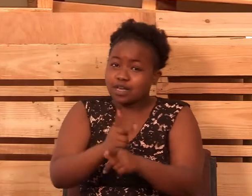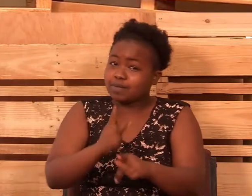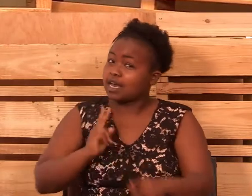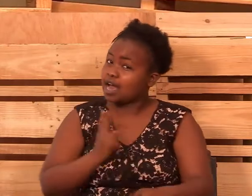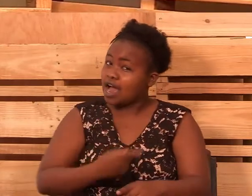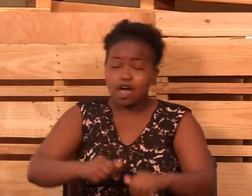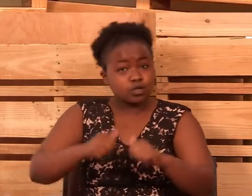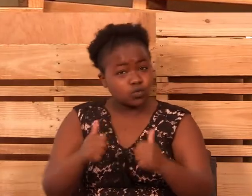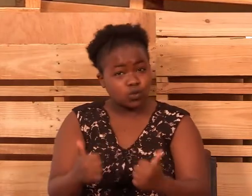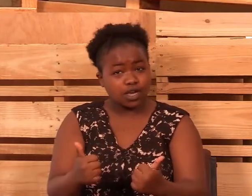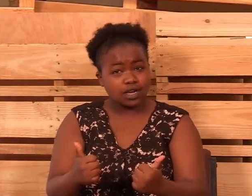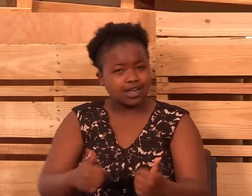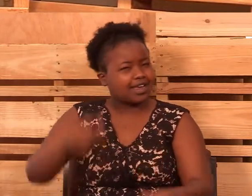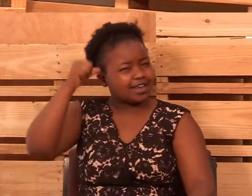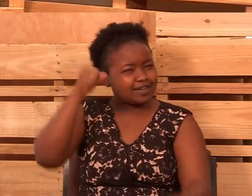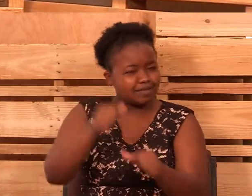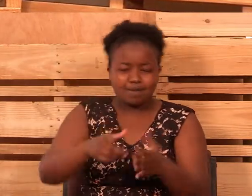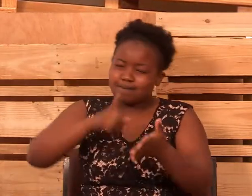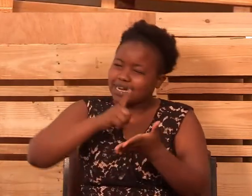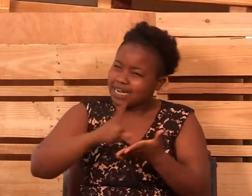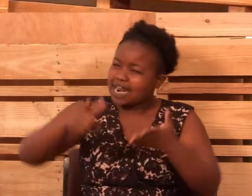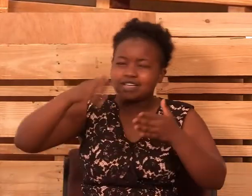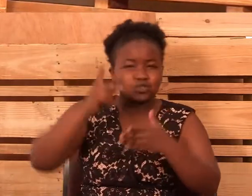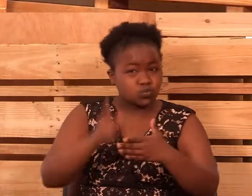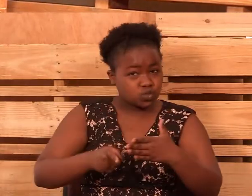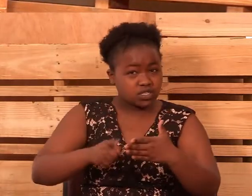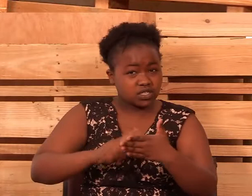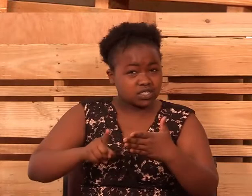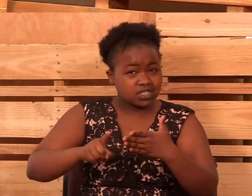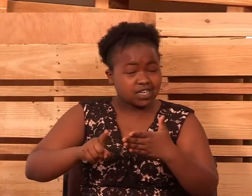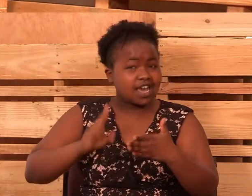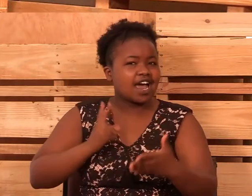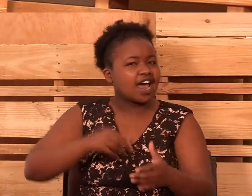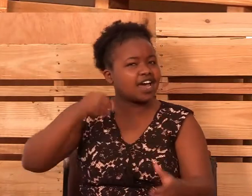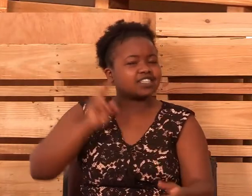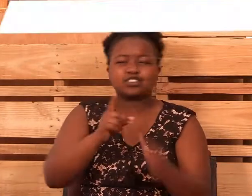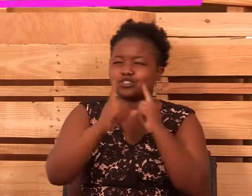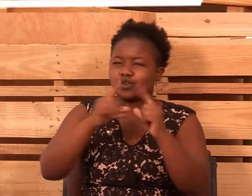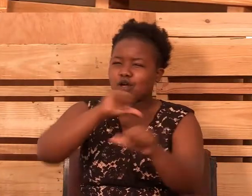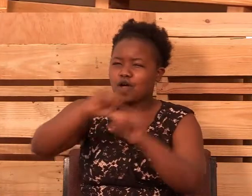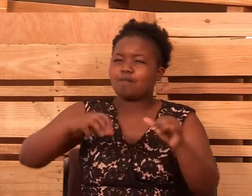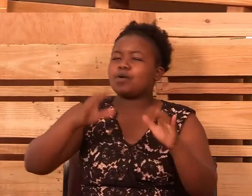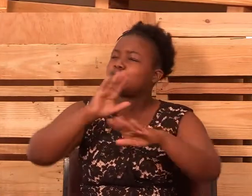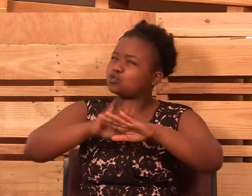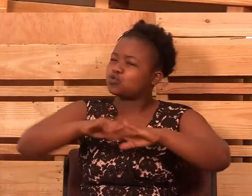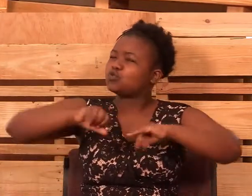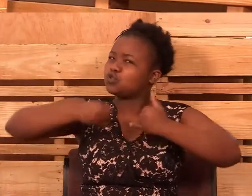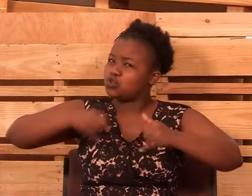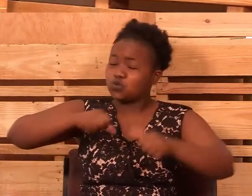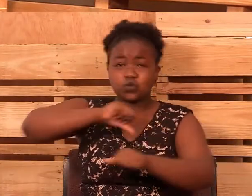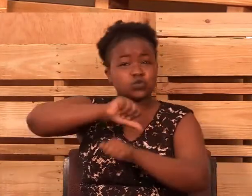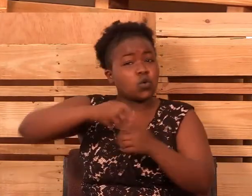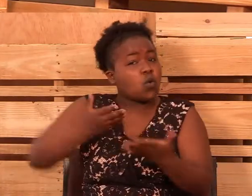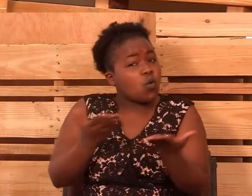us. And if you remember last week, you talked about the good news where